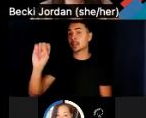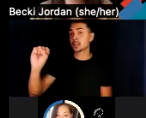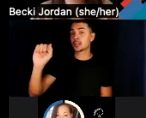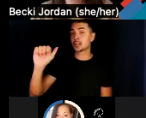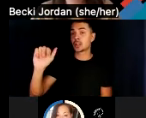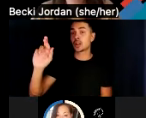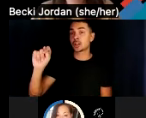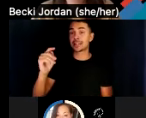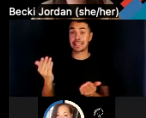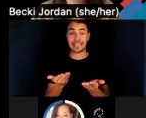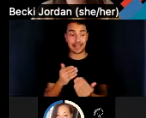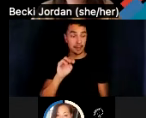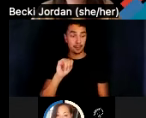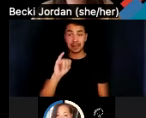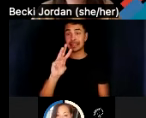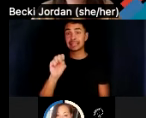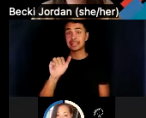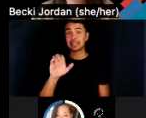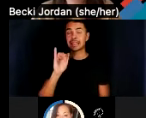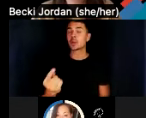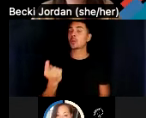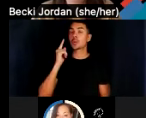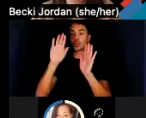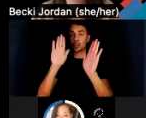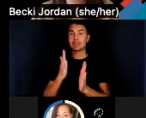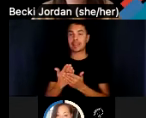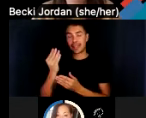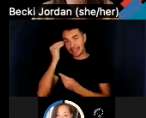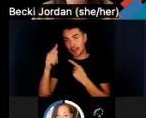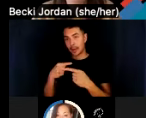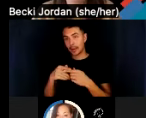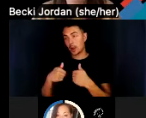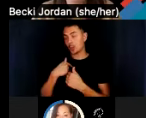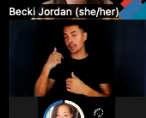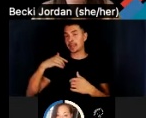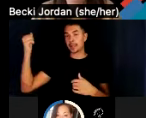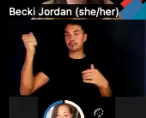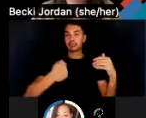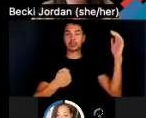here at MUSAC, because I think that's one of the great things is thinking about how we can bring in our